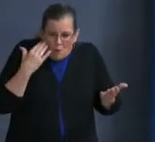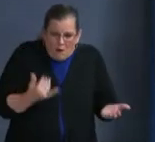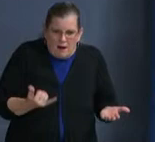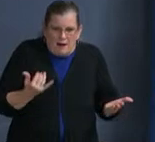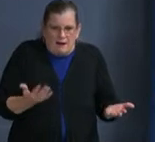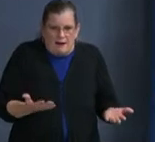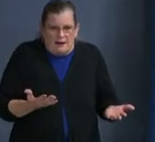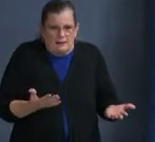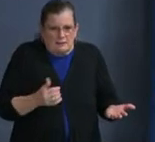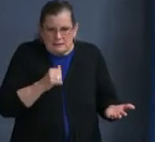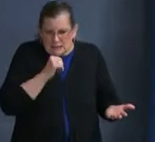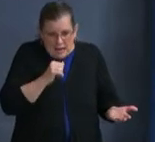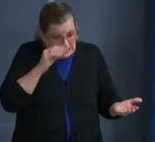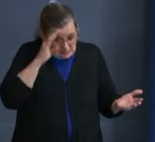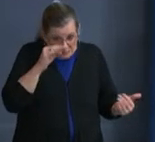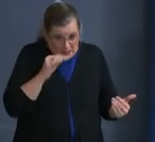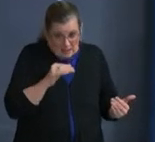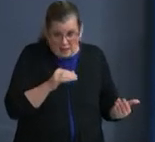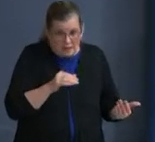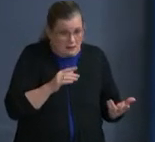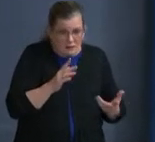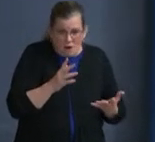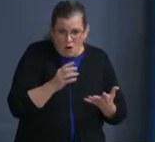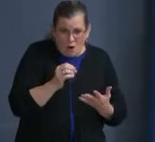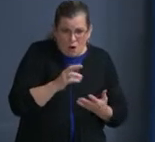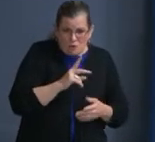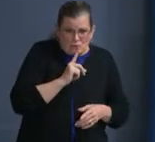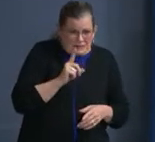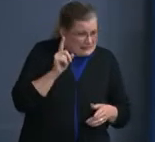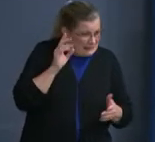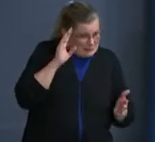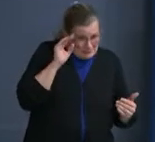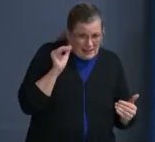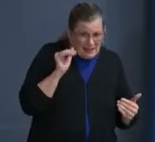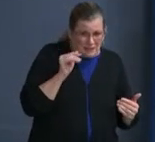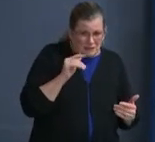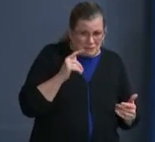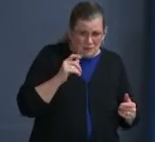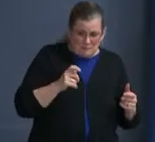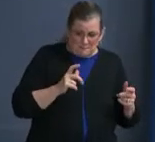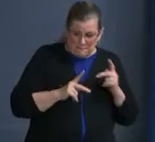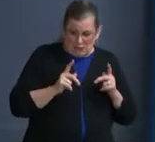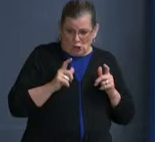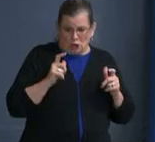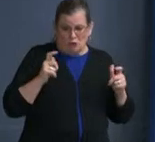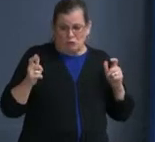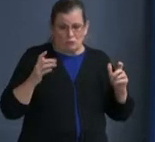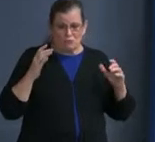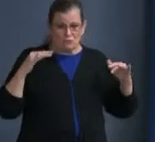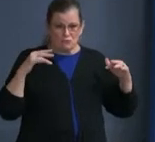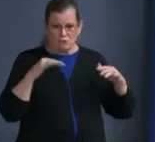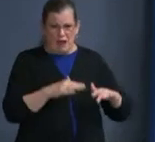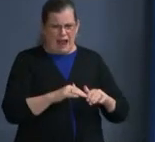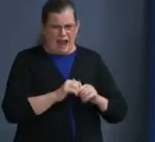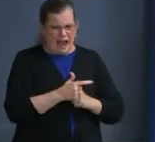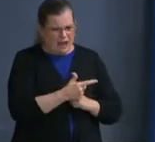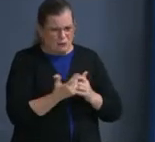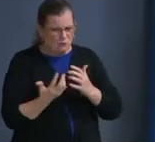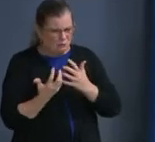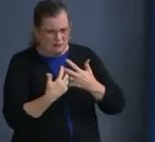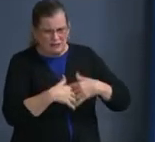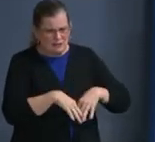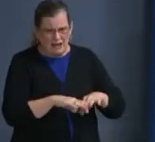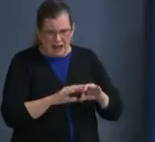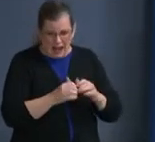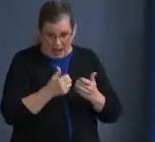you weren't expecting such a large crowd, and we've got a bigger crowd than expected, and how that kind of played out, and then how the